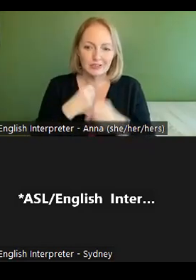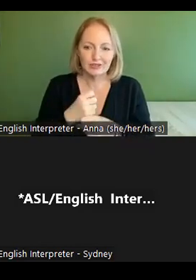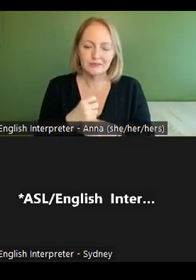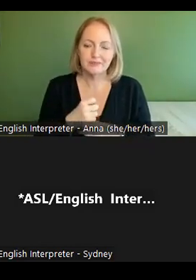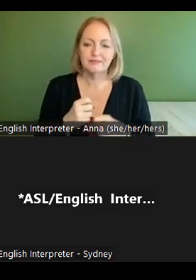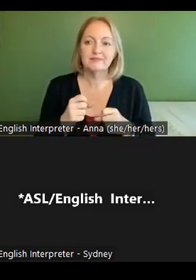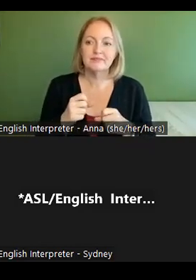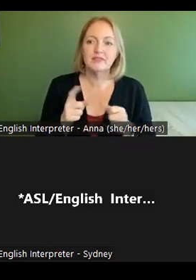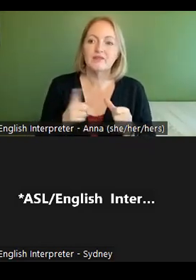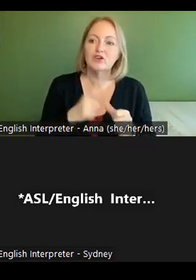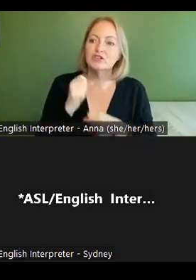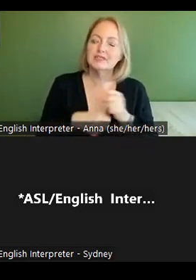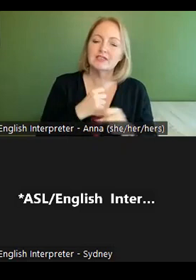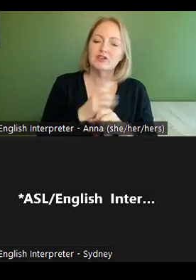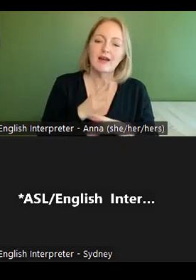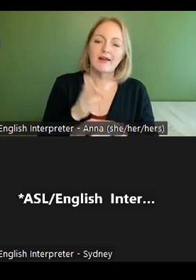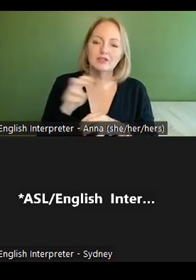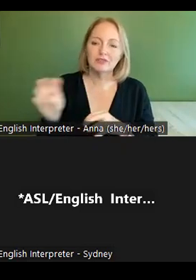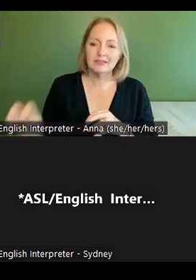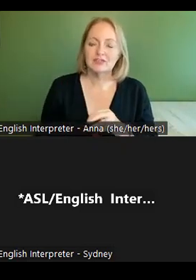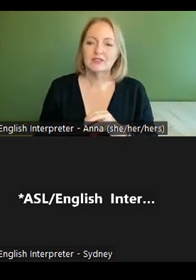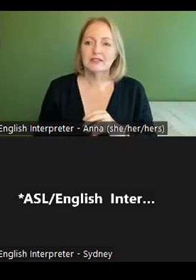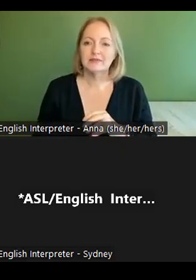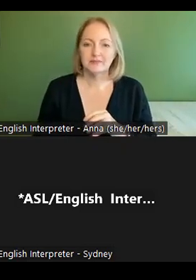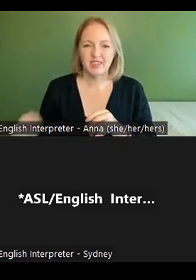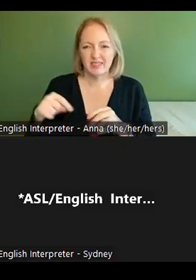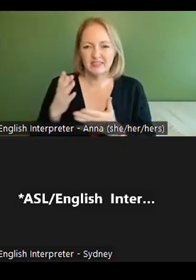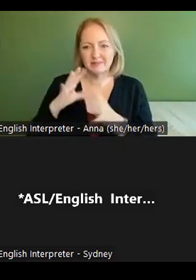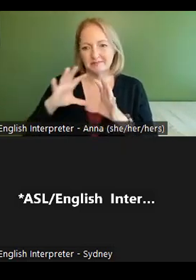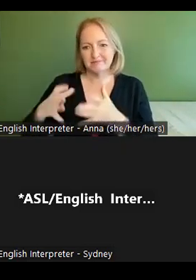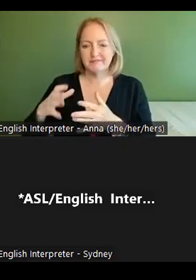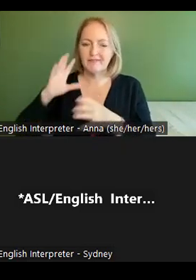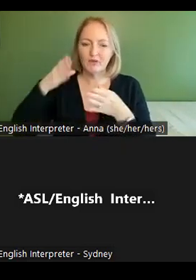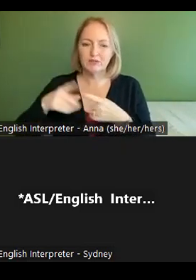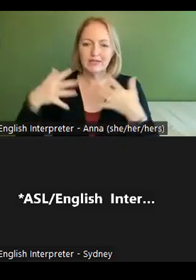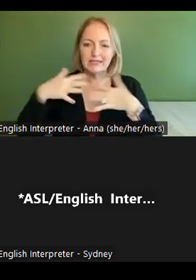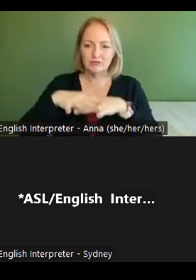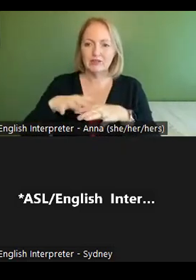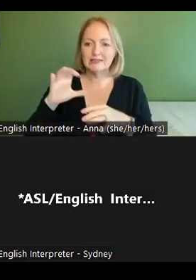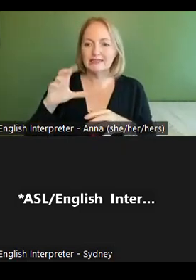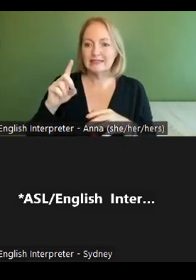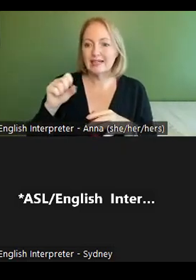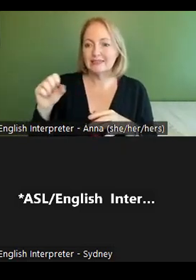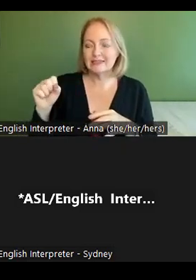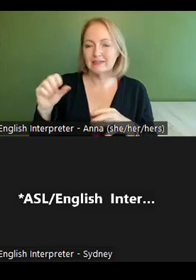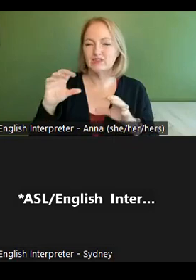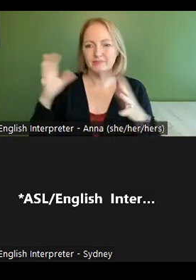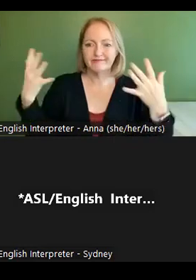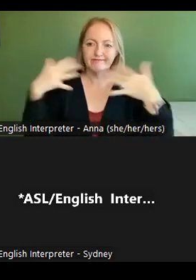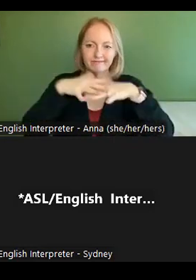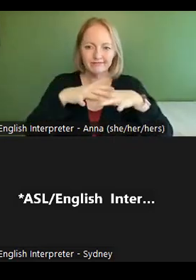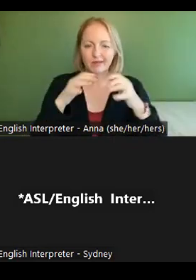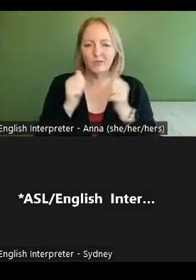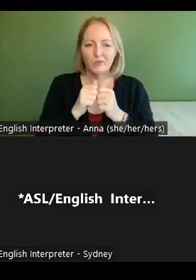throughout the first year after the transition, the CACFP branch focused on integrating into the CDSS organization with